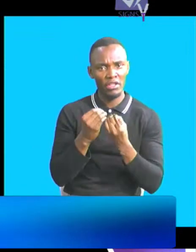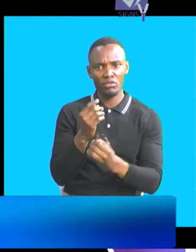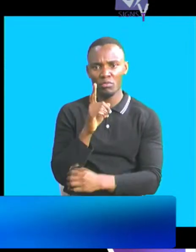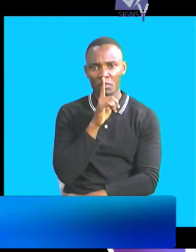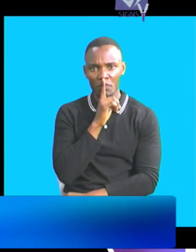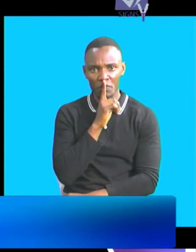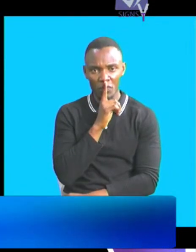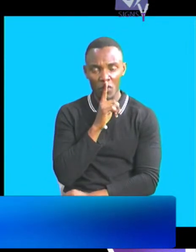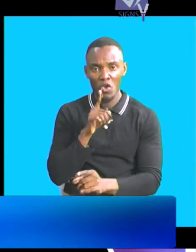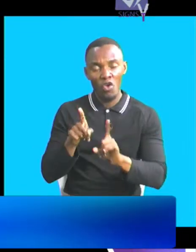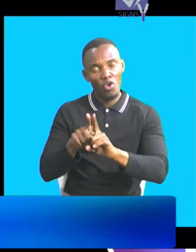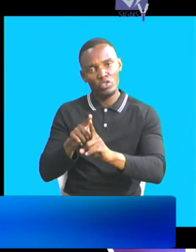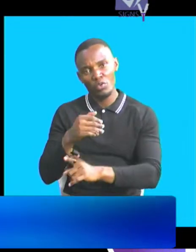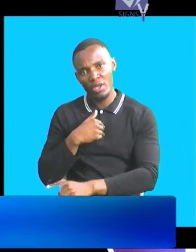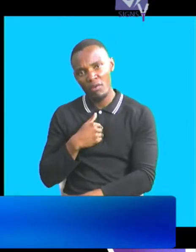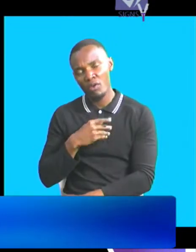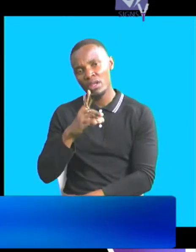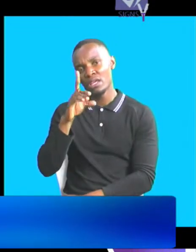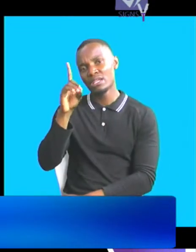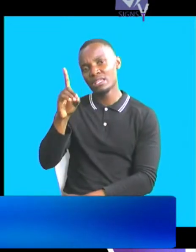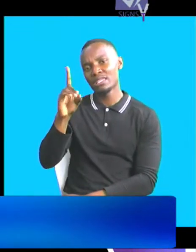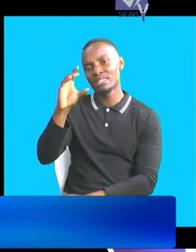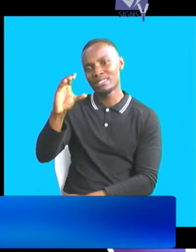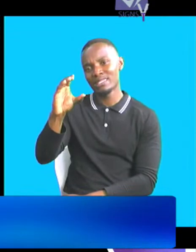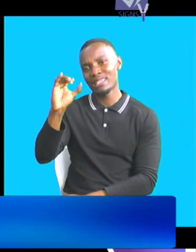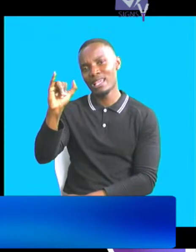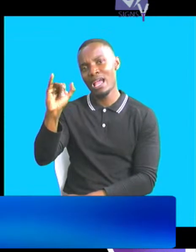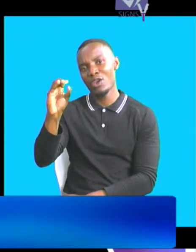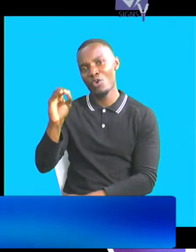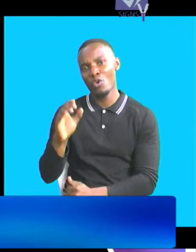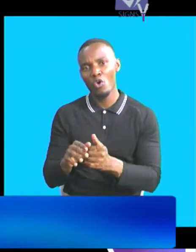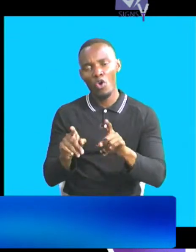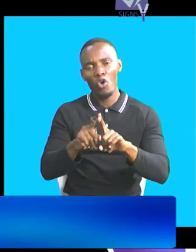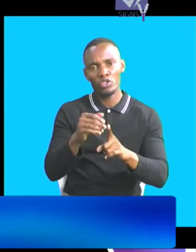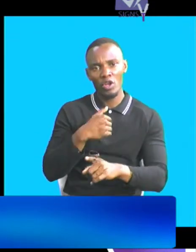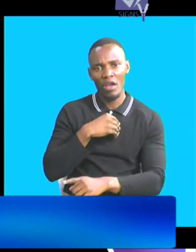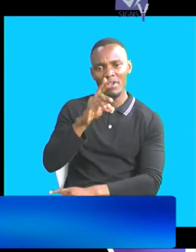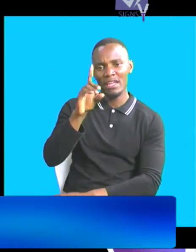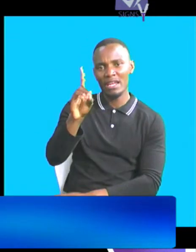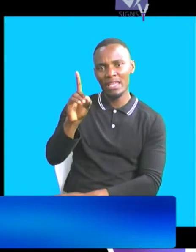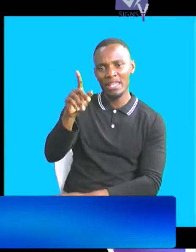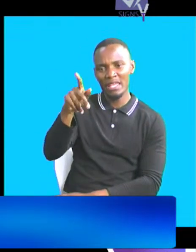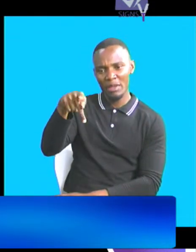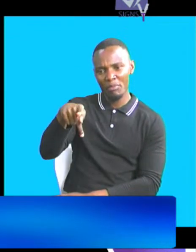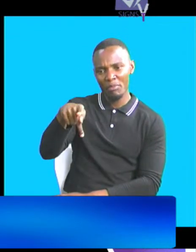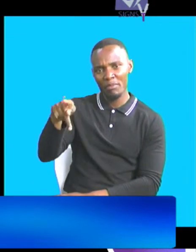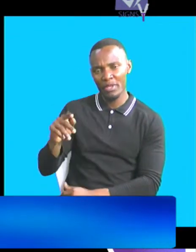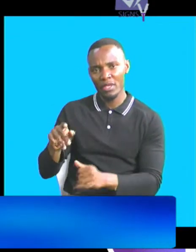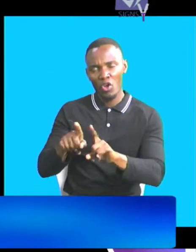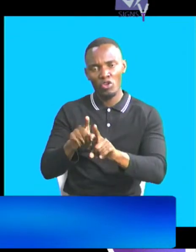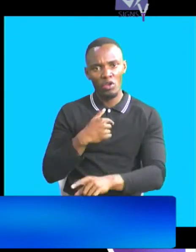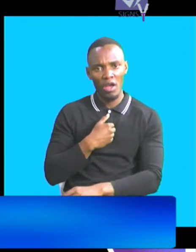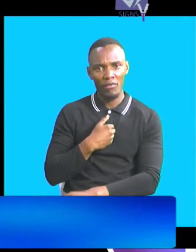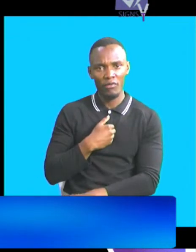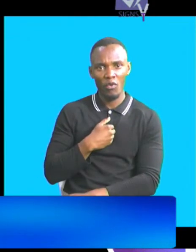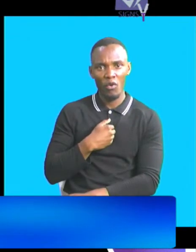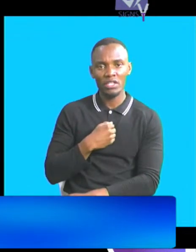there is DCIO, there is DPP, there is Inspector General of